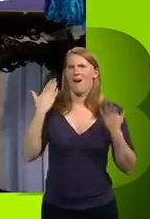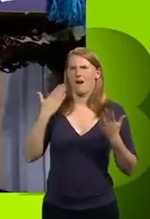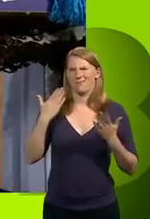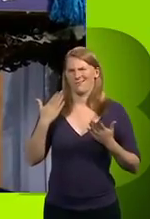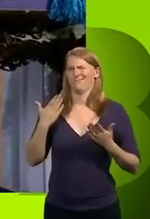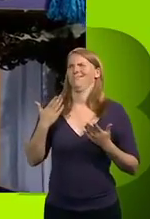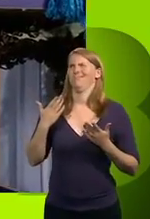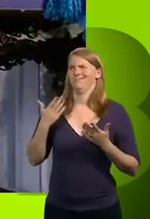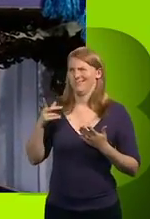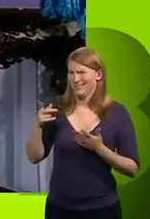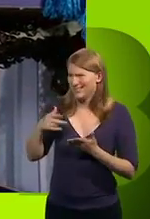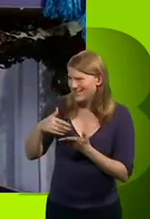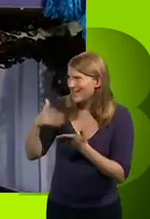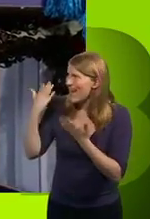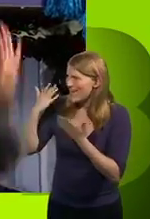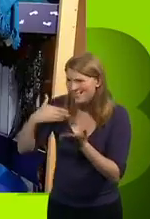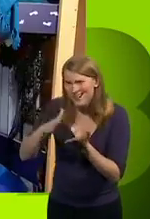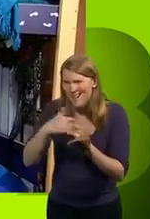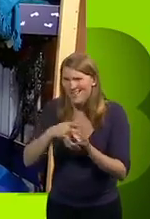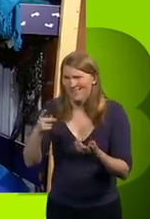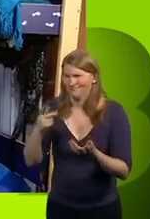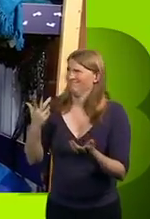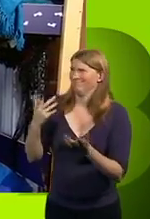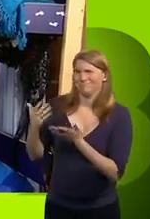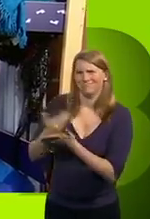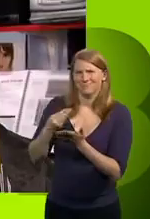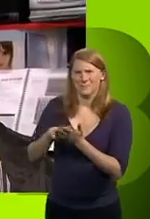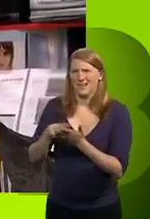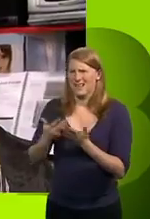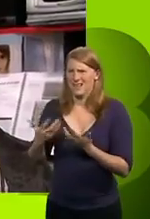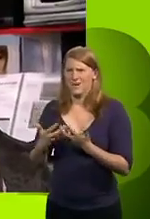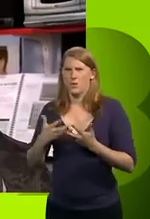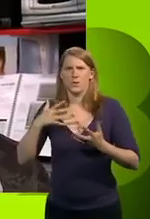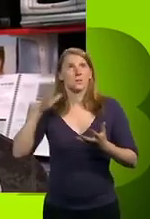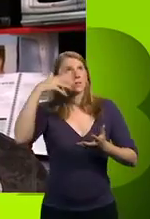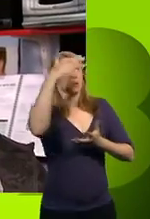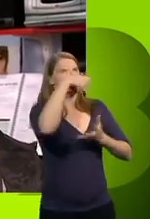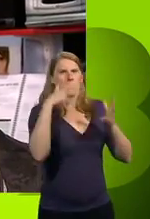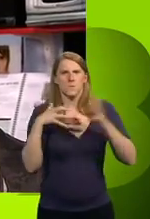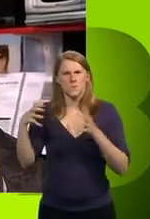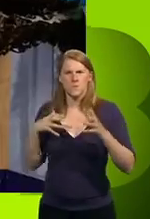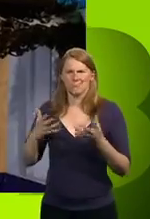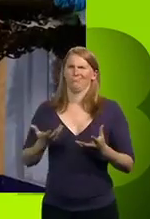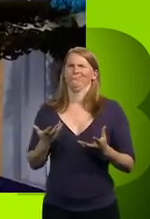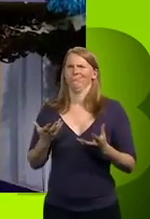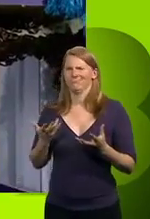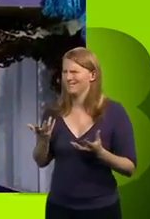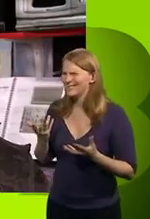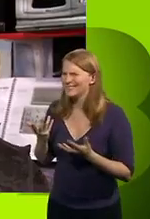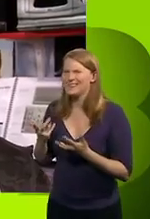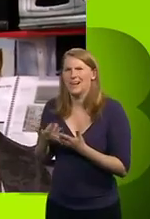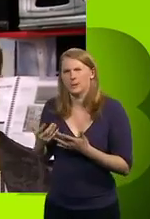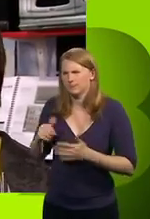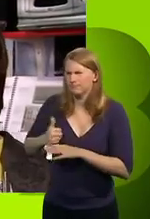air? We need to work out how to bag it up and we're in business. Why would people pay for something they can already get for free? Or we can make